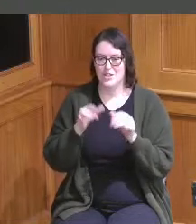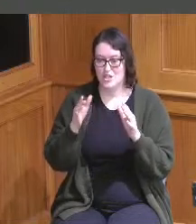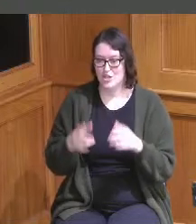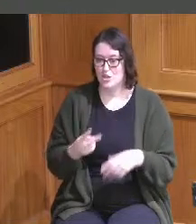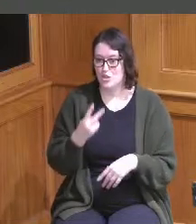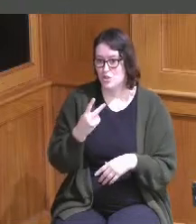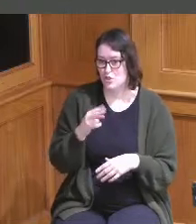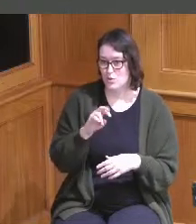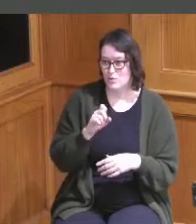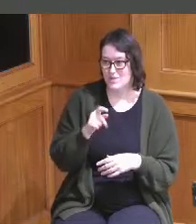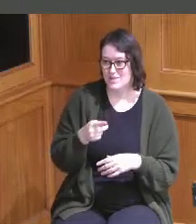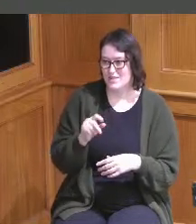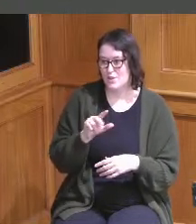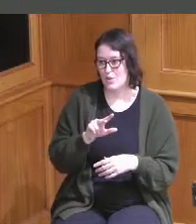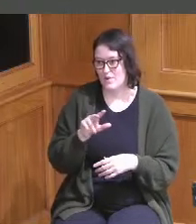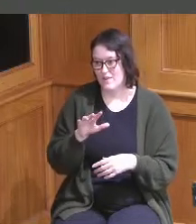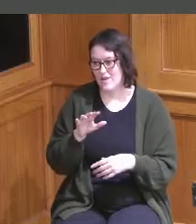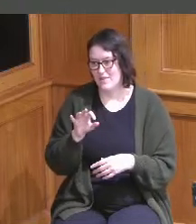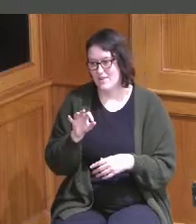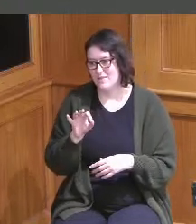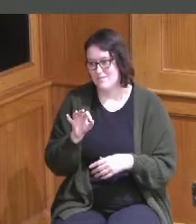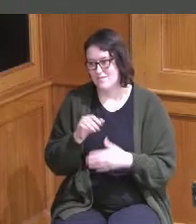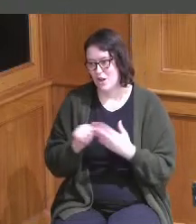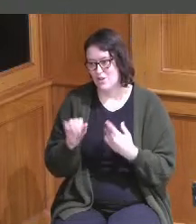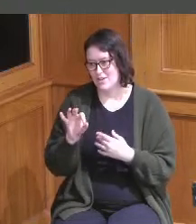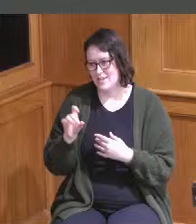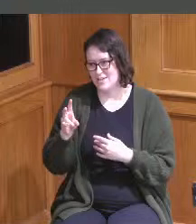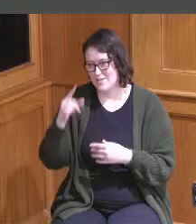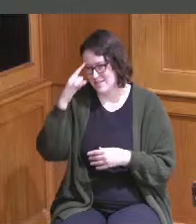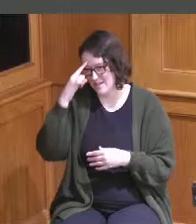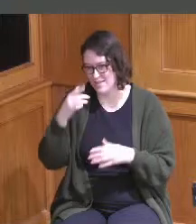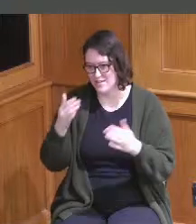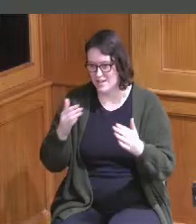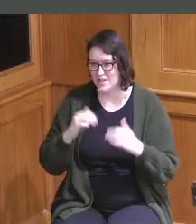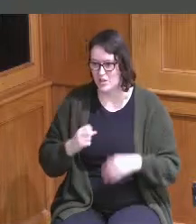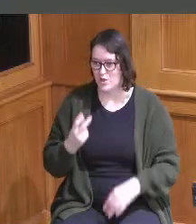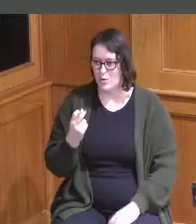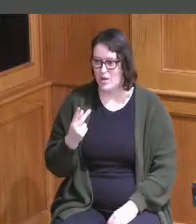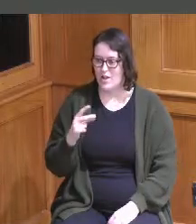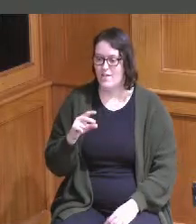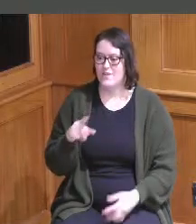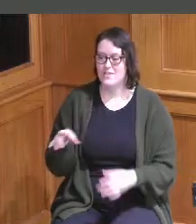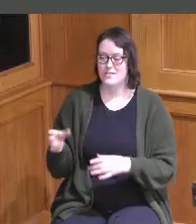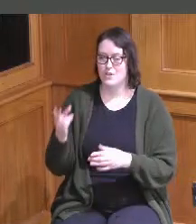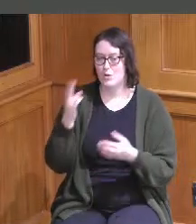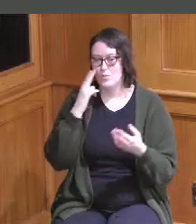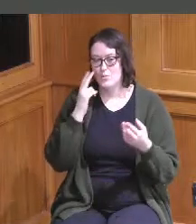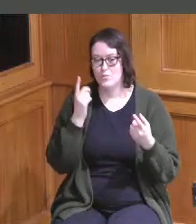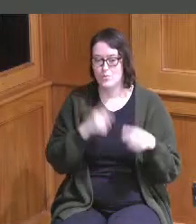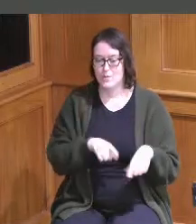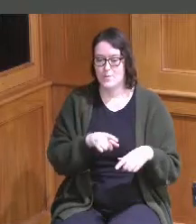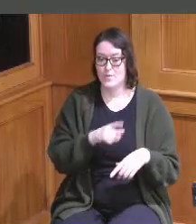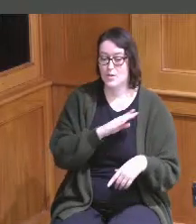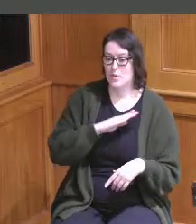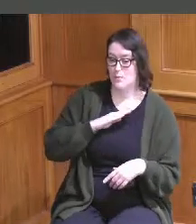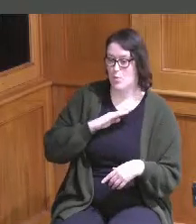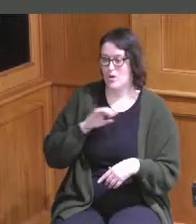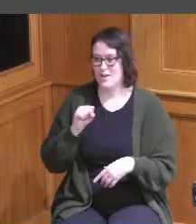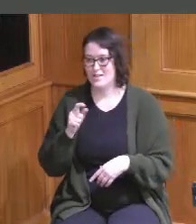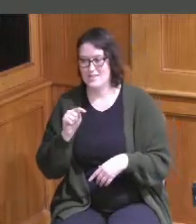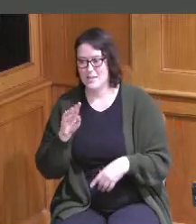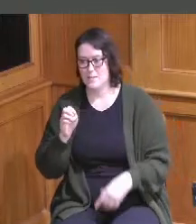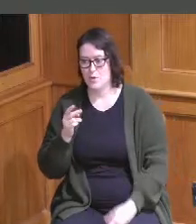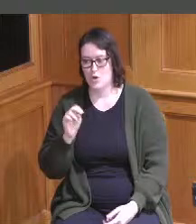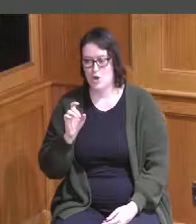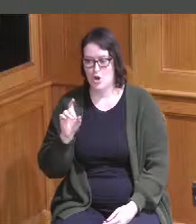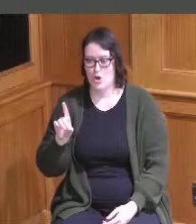at $35.97. Item number 12 is a resolution authorizing a joint agreement between the board and the Village of St. Bernard.